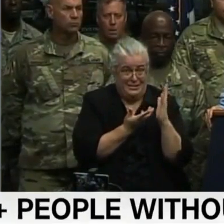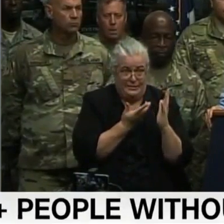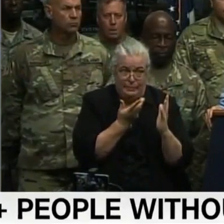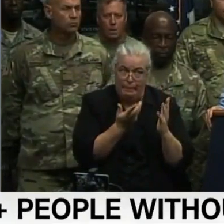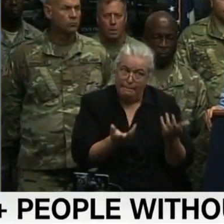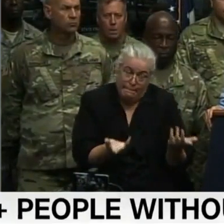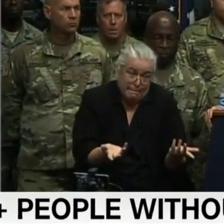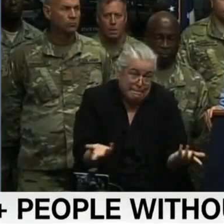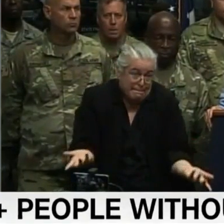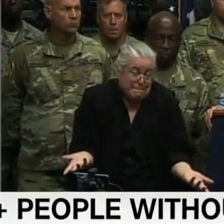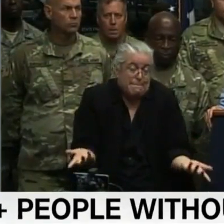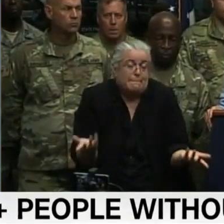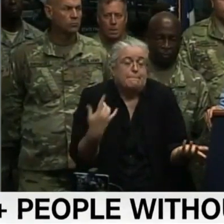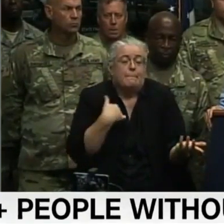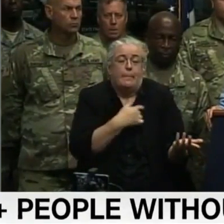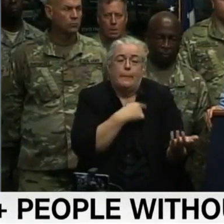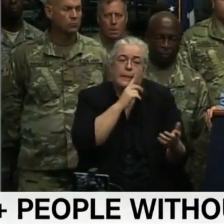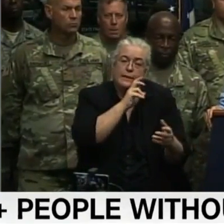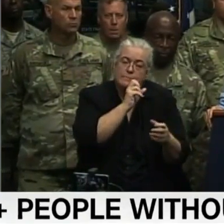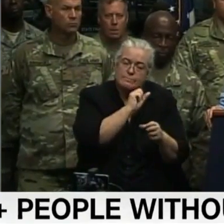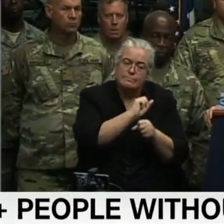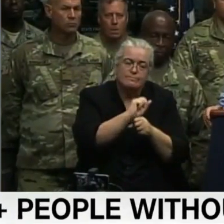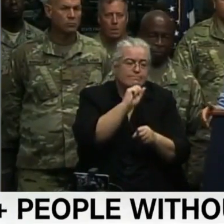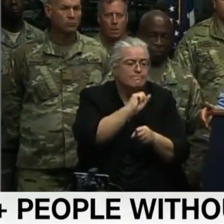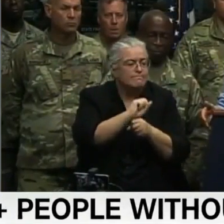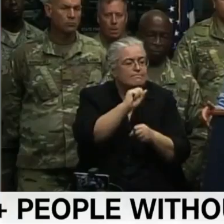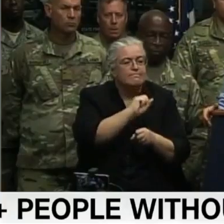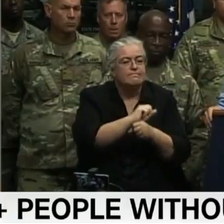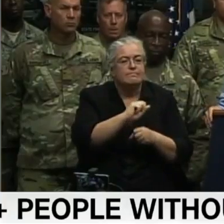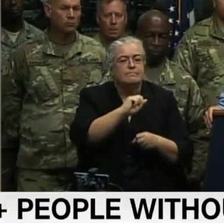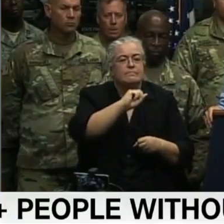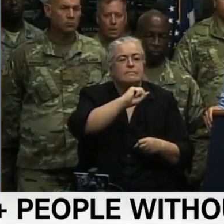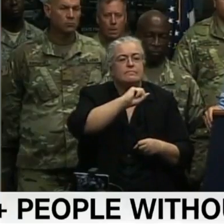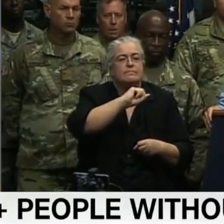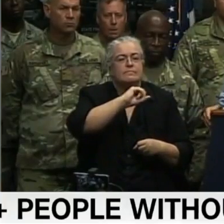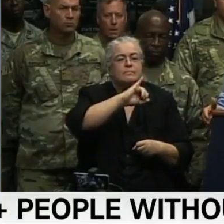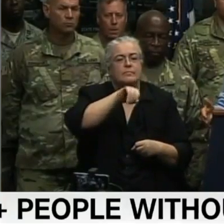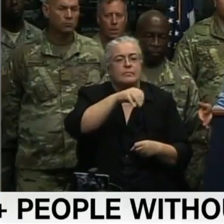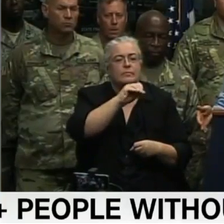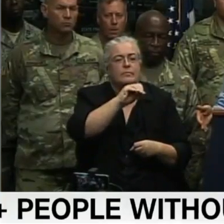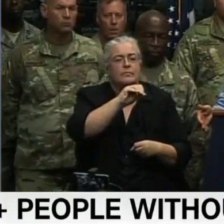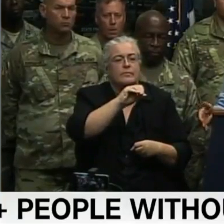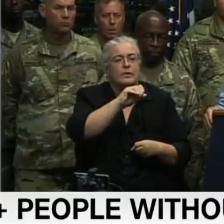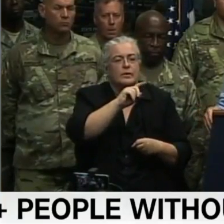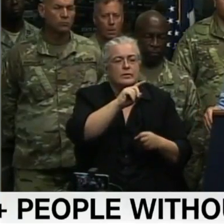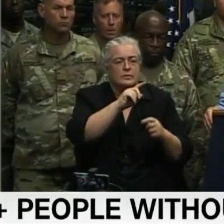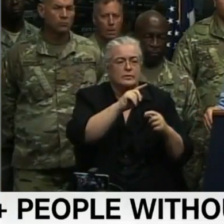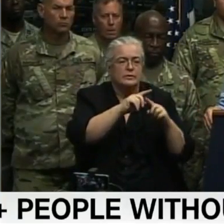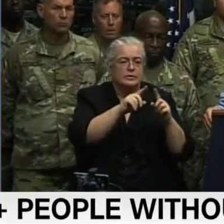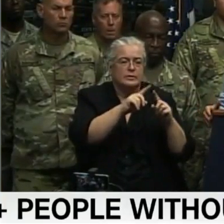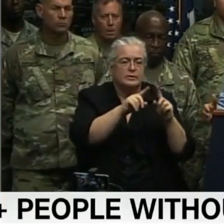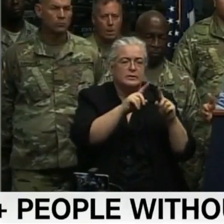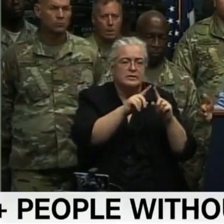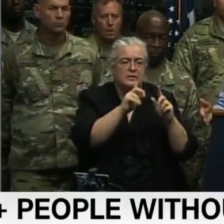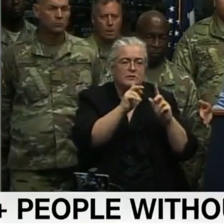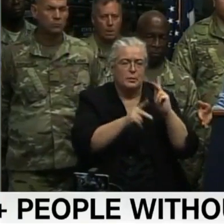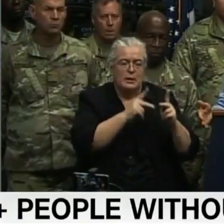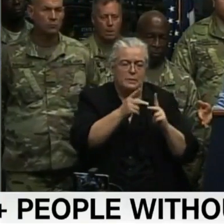We've put a lot of effort. Justin Senior's calling around. Dr. Phillips is